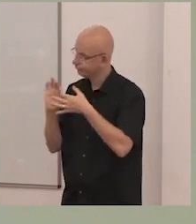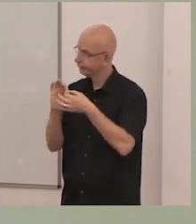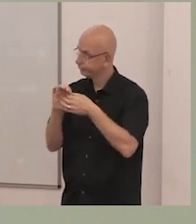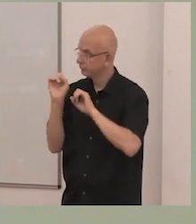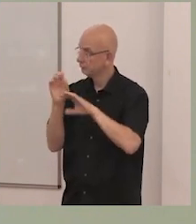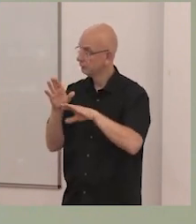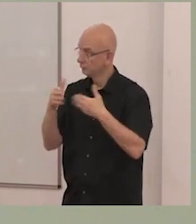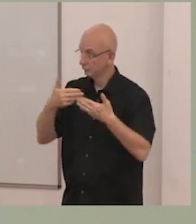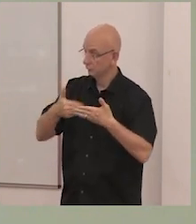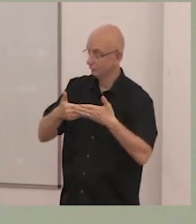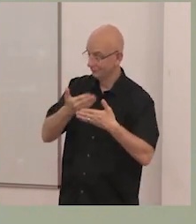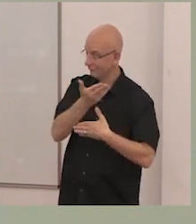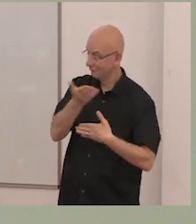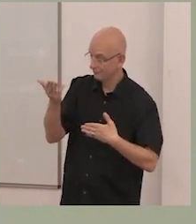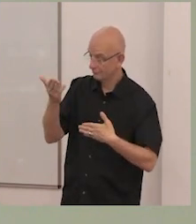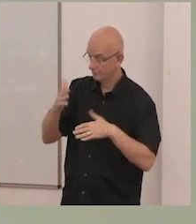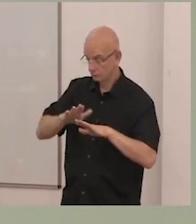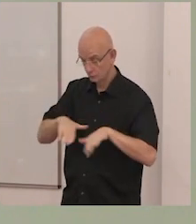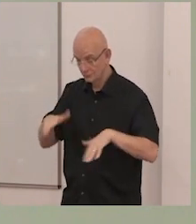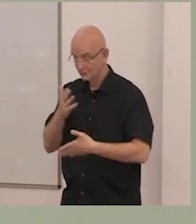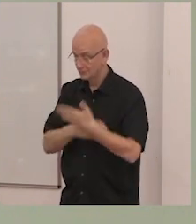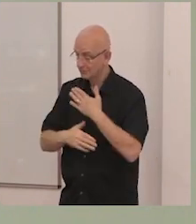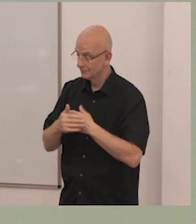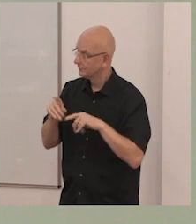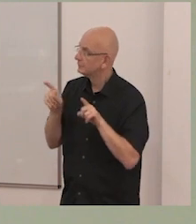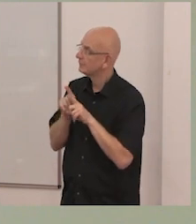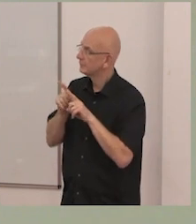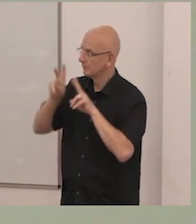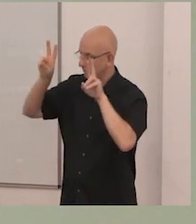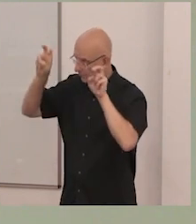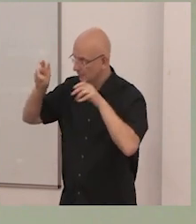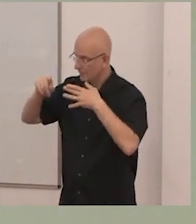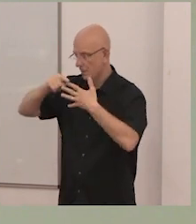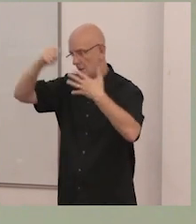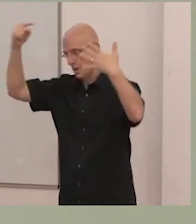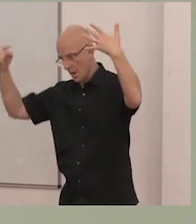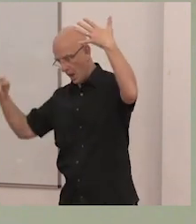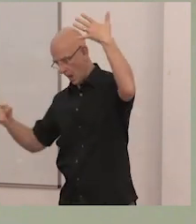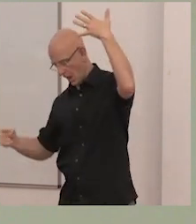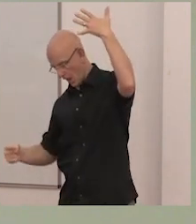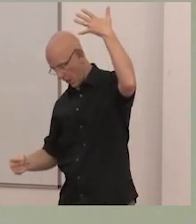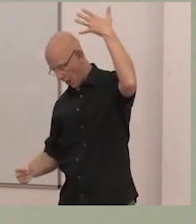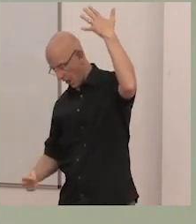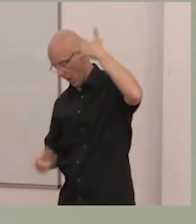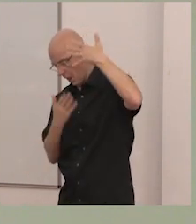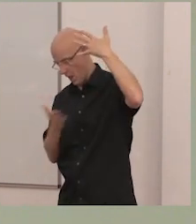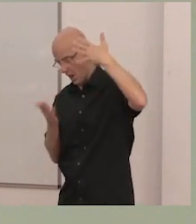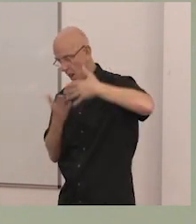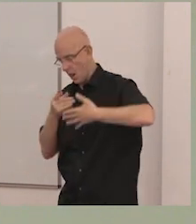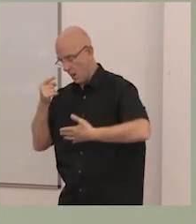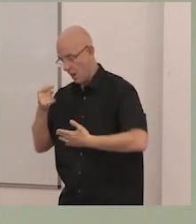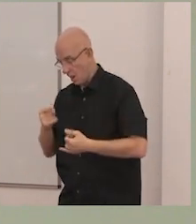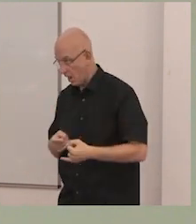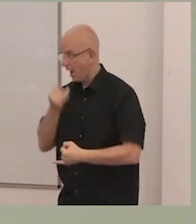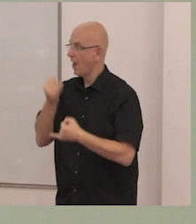last resort, when it is absolutely necessary and in the best interest of the child. And then, in